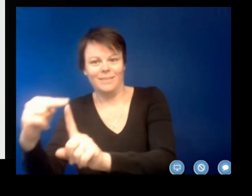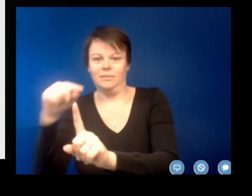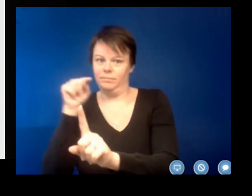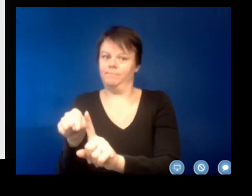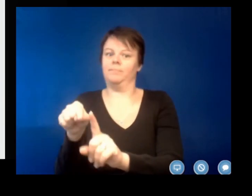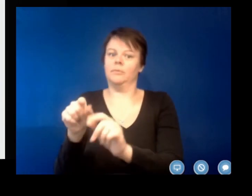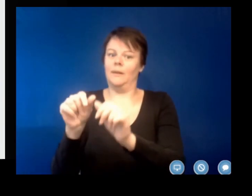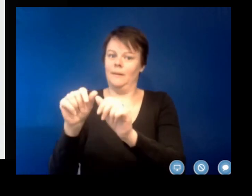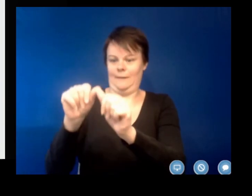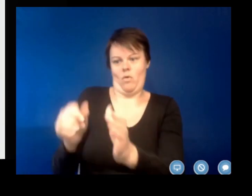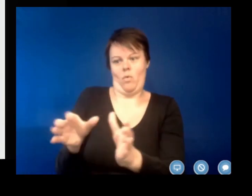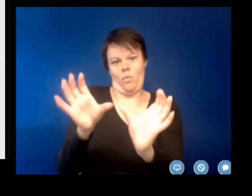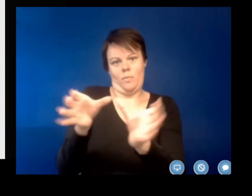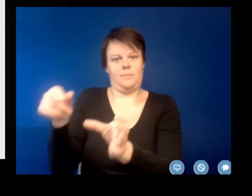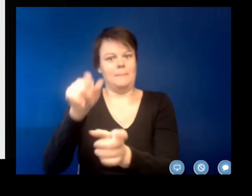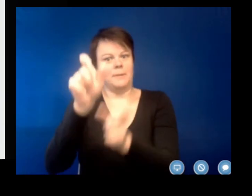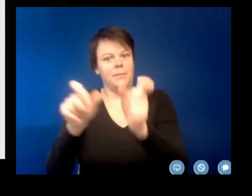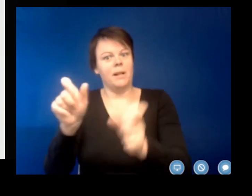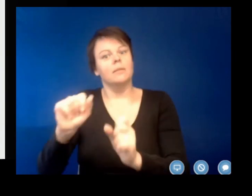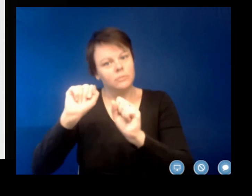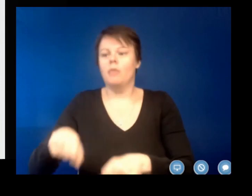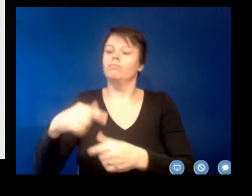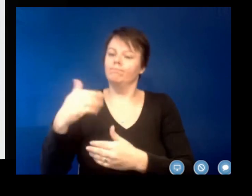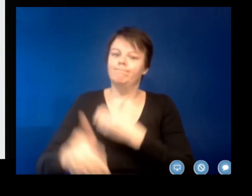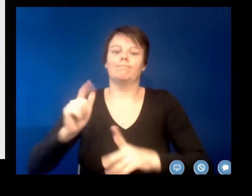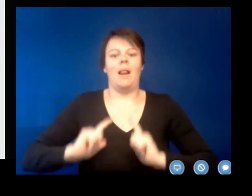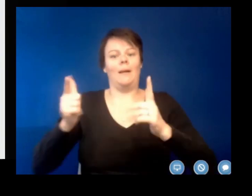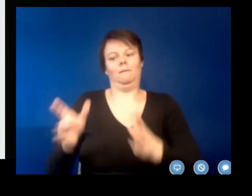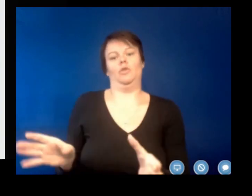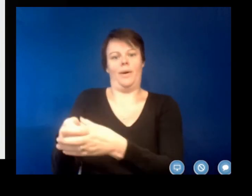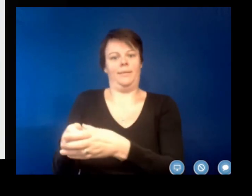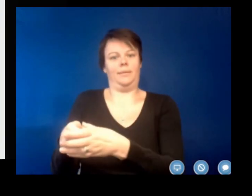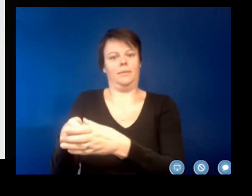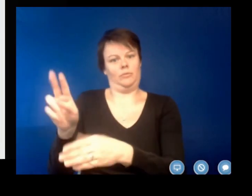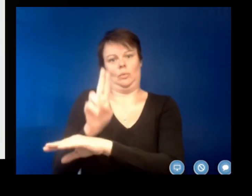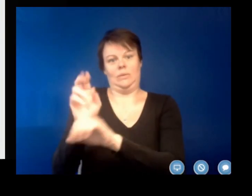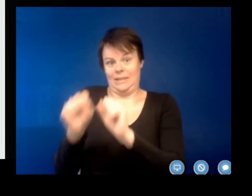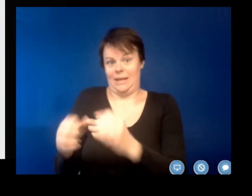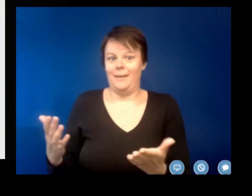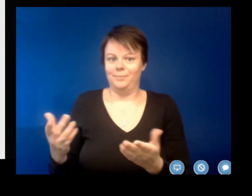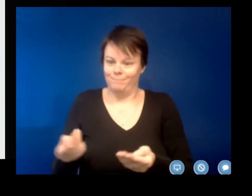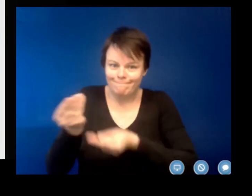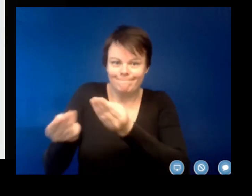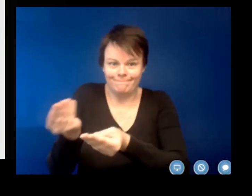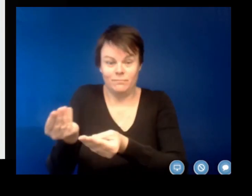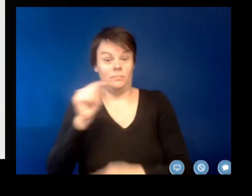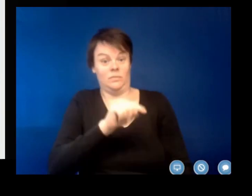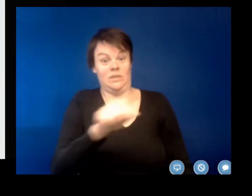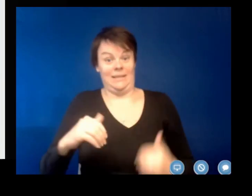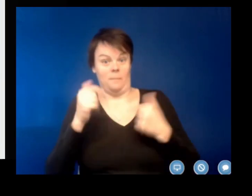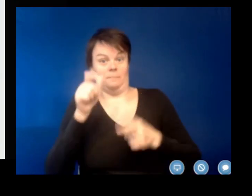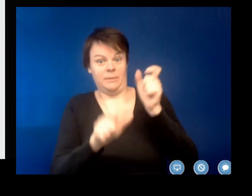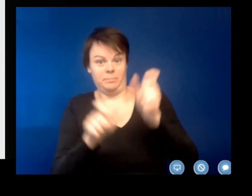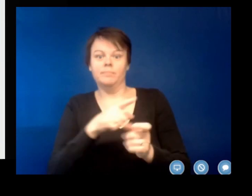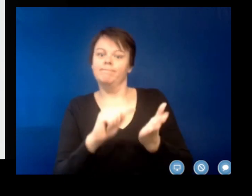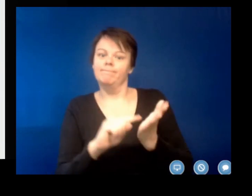In the three studies, we also find young people who had been very oriented on abstract